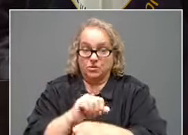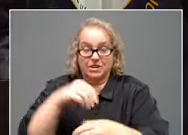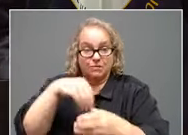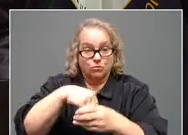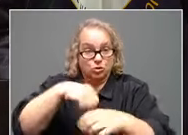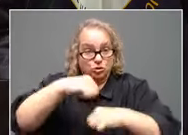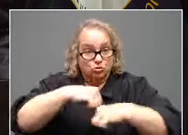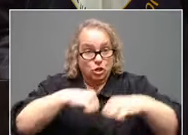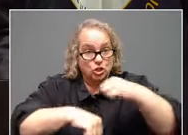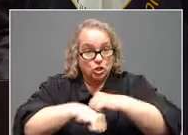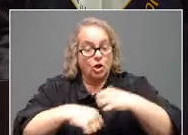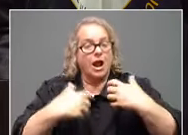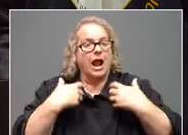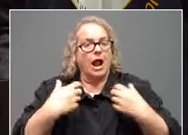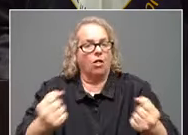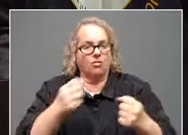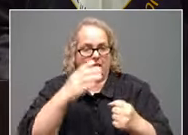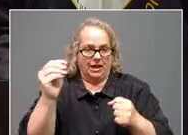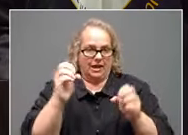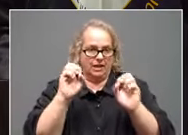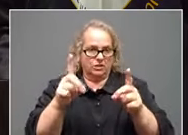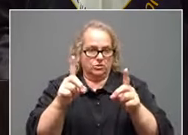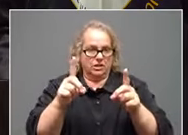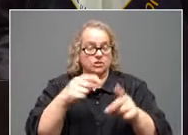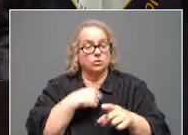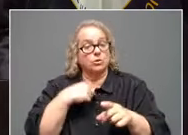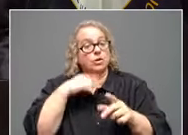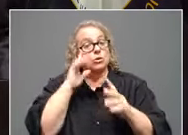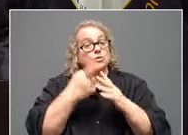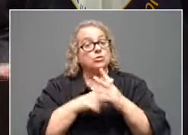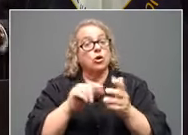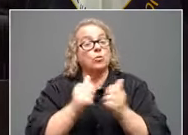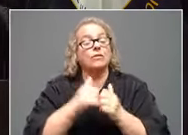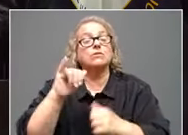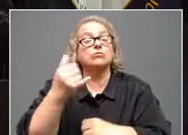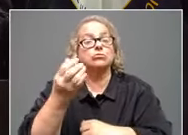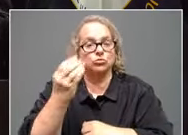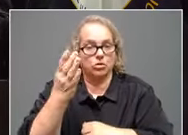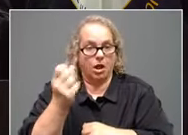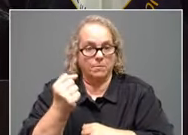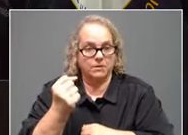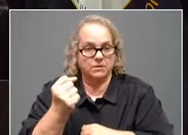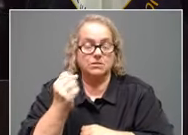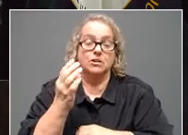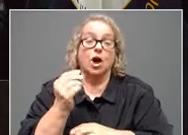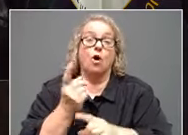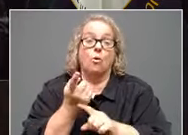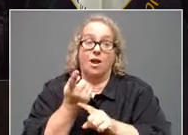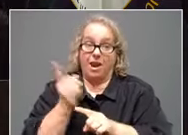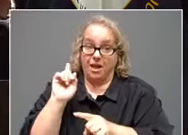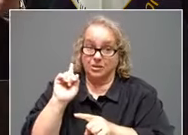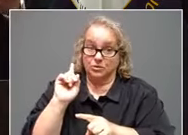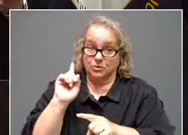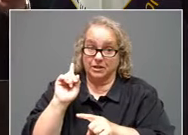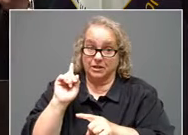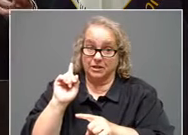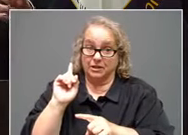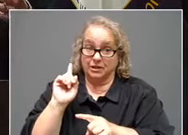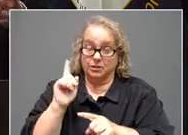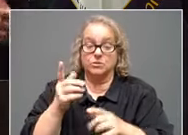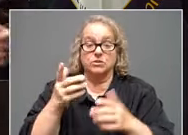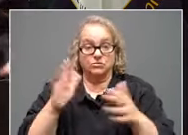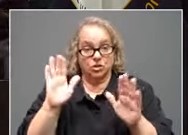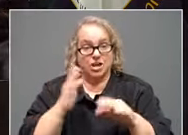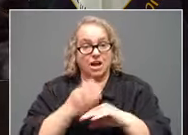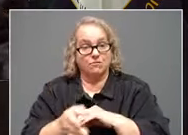health, and education. We're going to start with jobs. So last week came right after the monthly